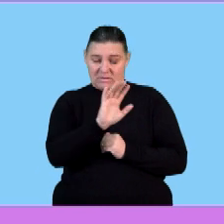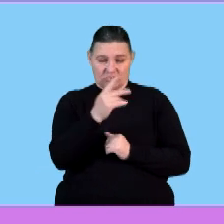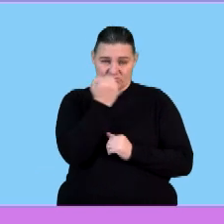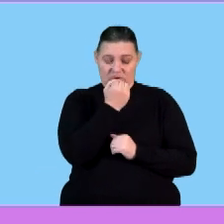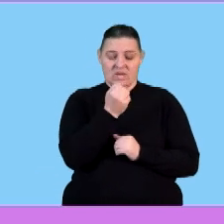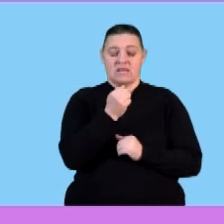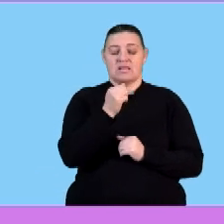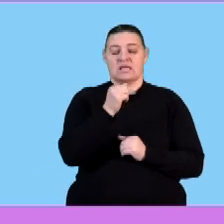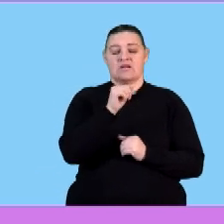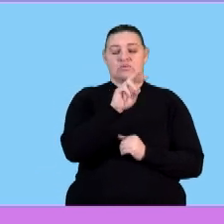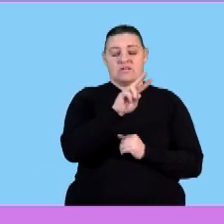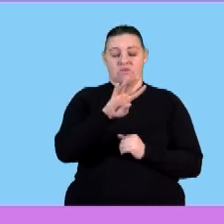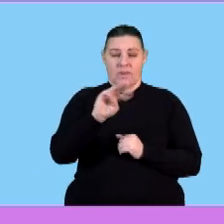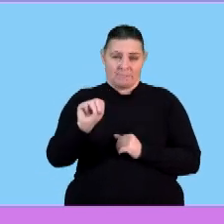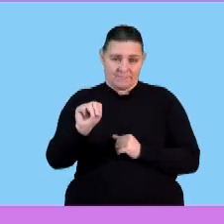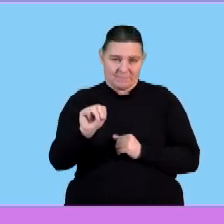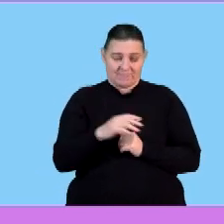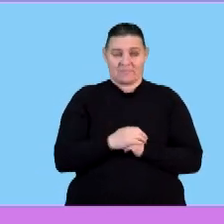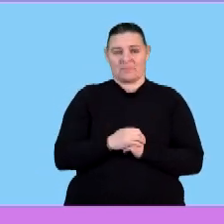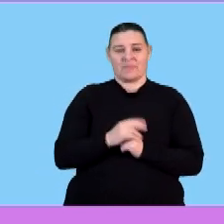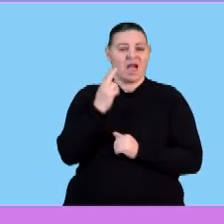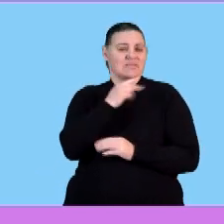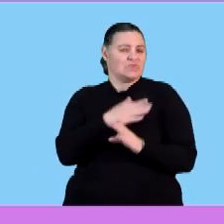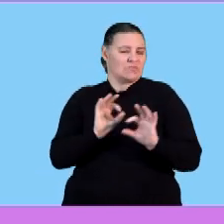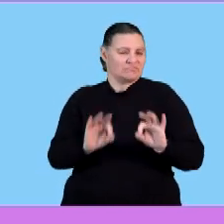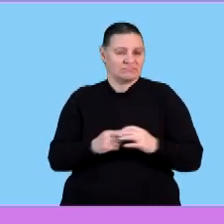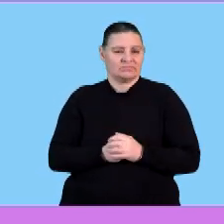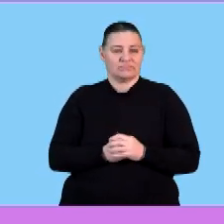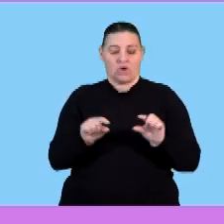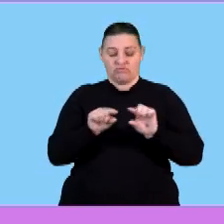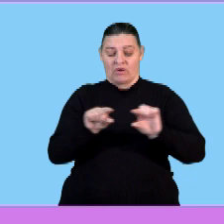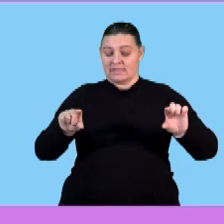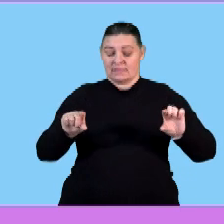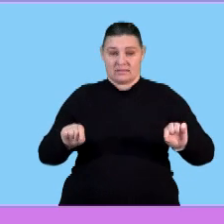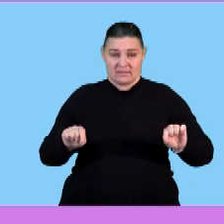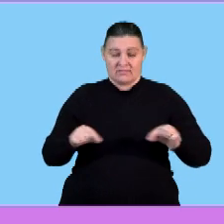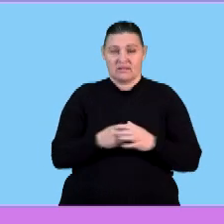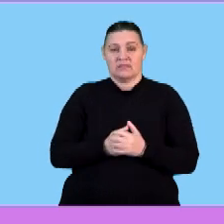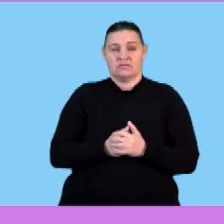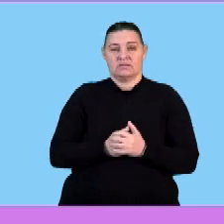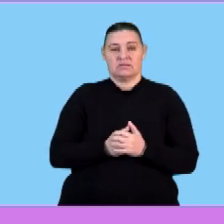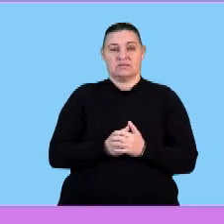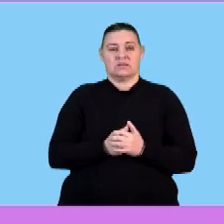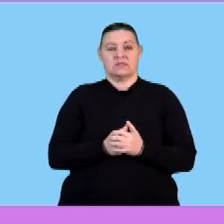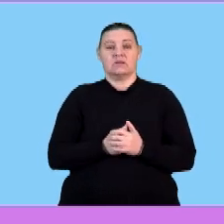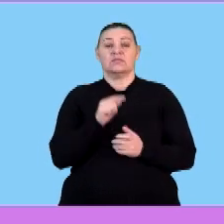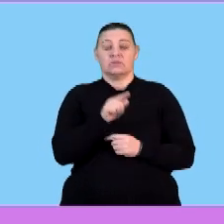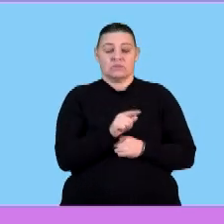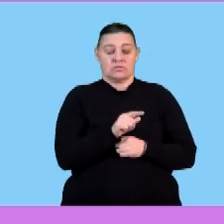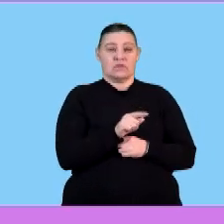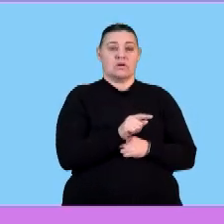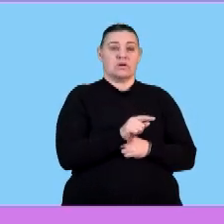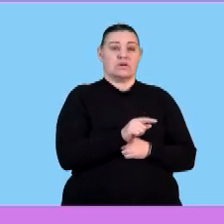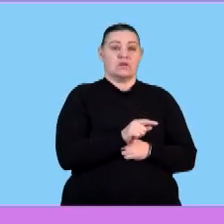The unit of measurement here, meters. Nice work. The rectangle. The perimeter for rectangle